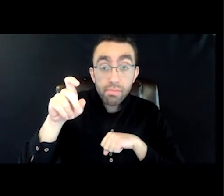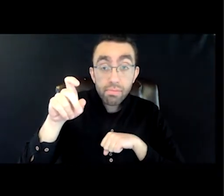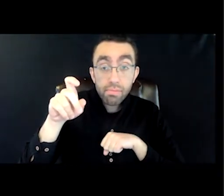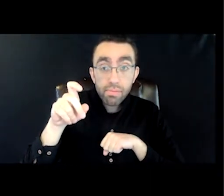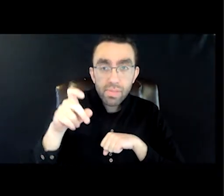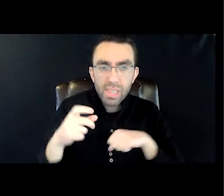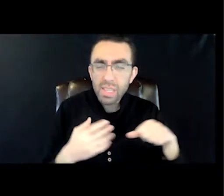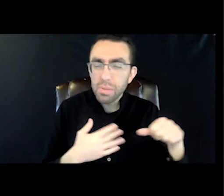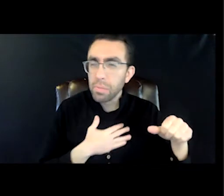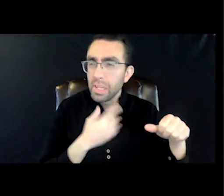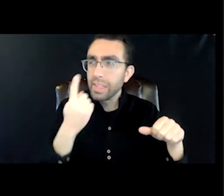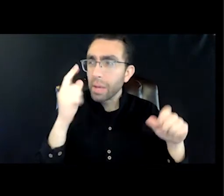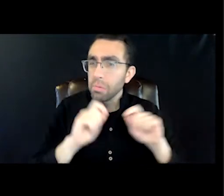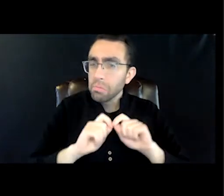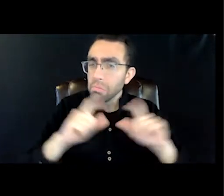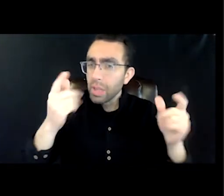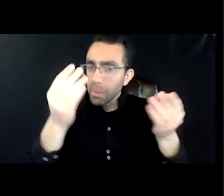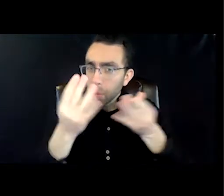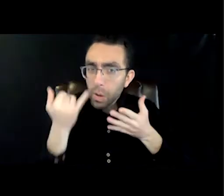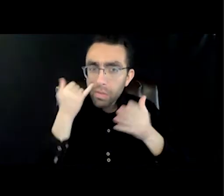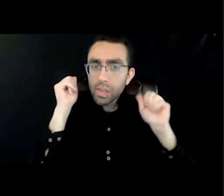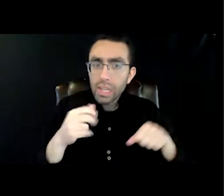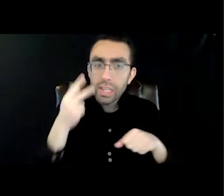Can someone just like come on and let me know?